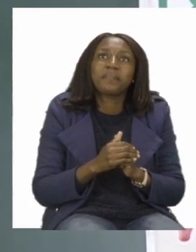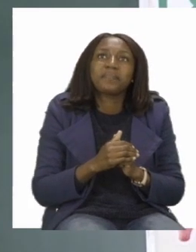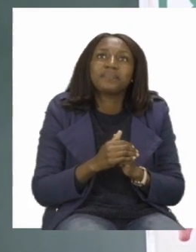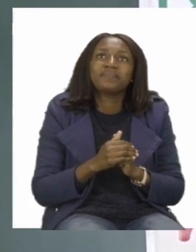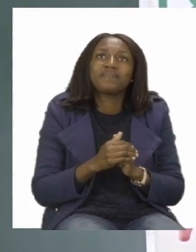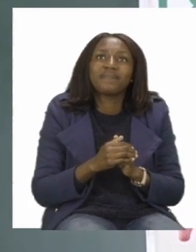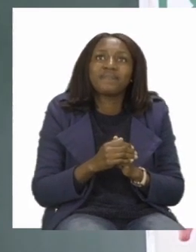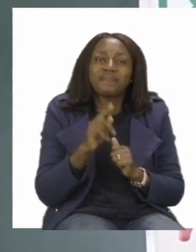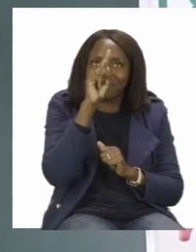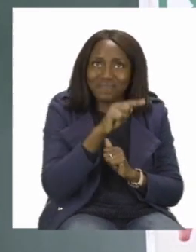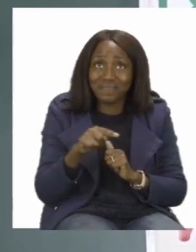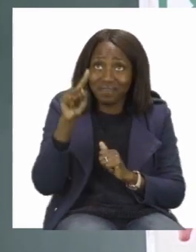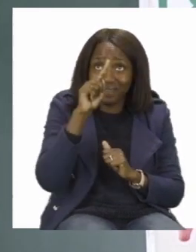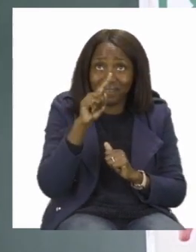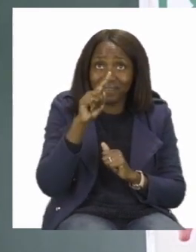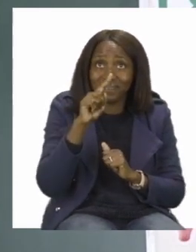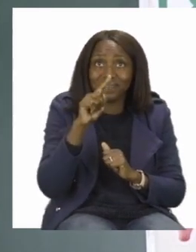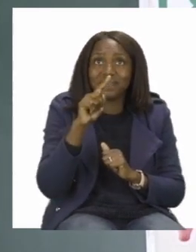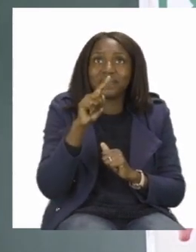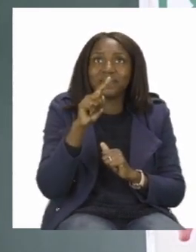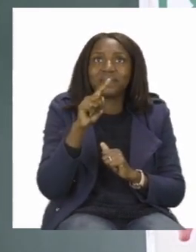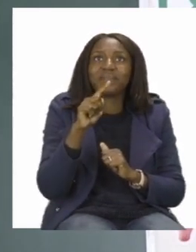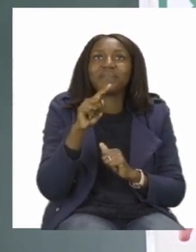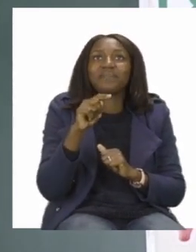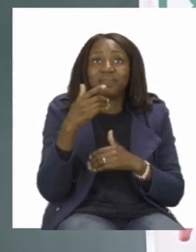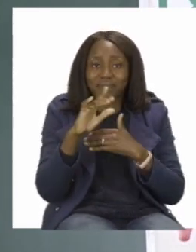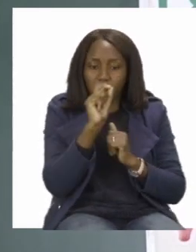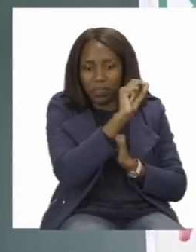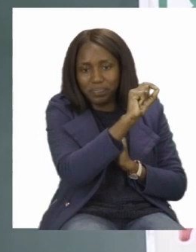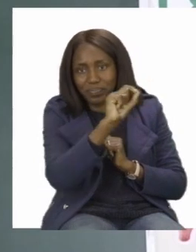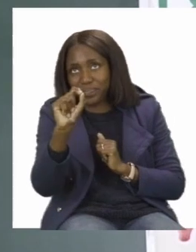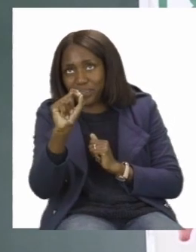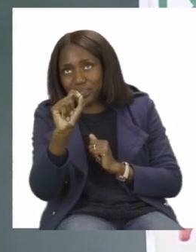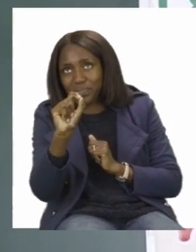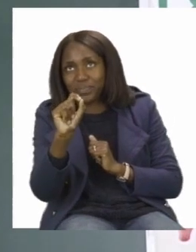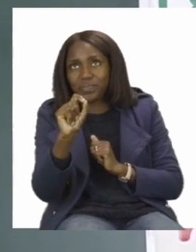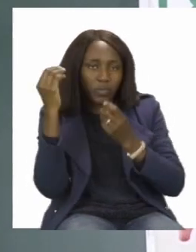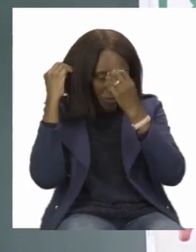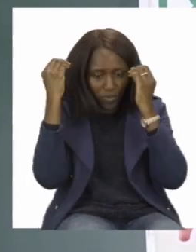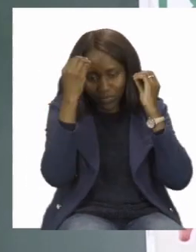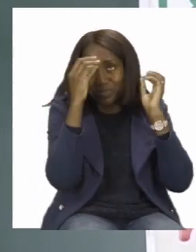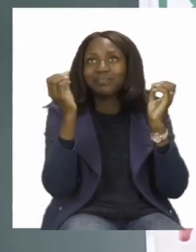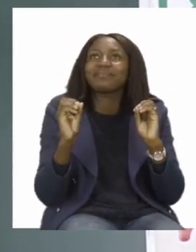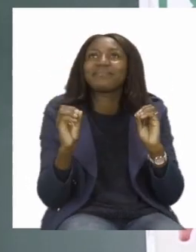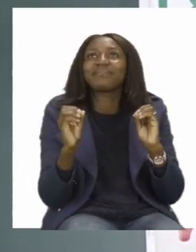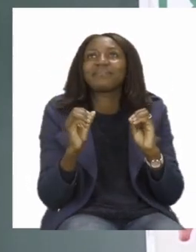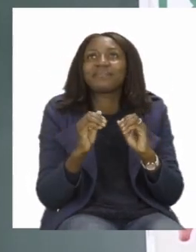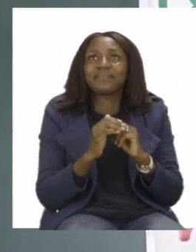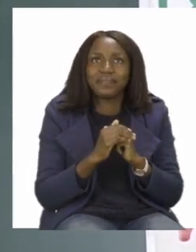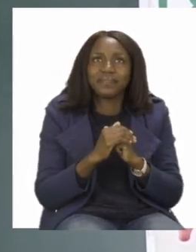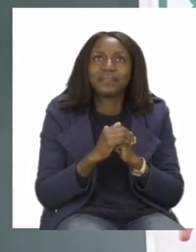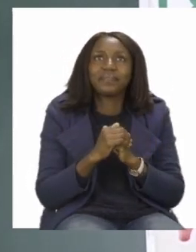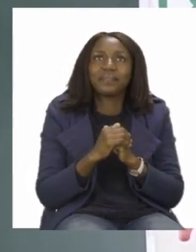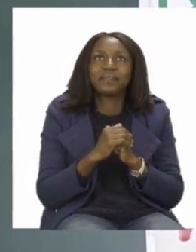to circle this beautiful word. Round we go, and making sure that all our letters